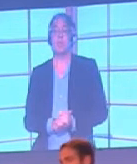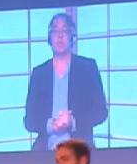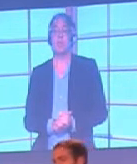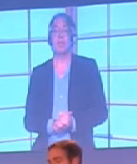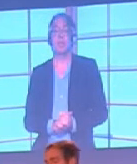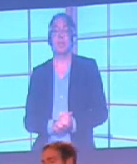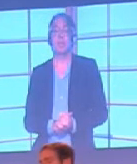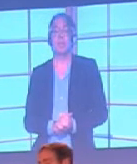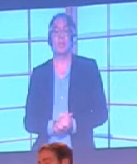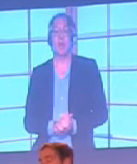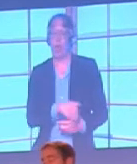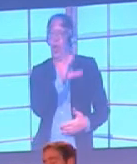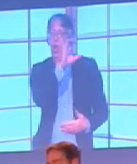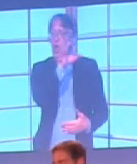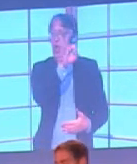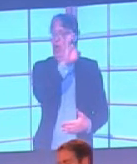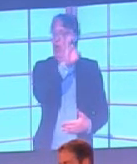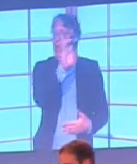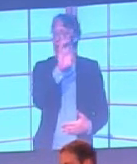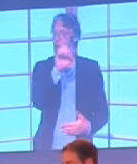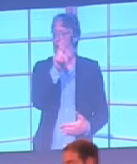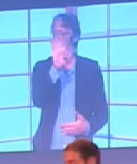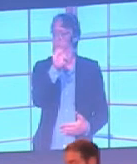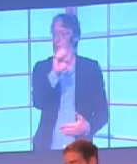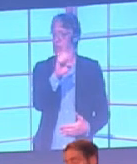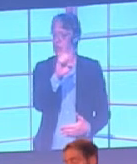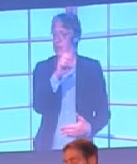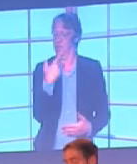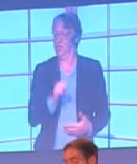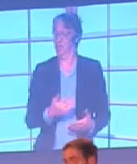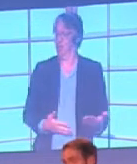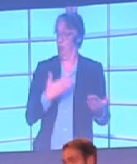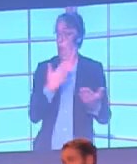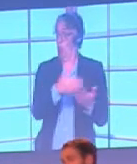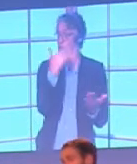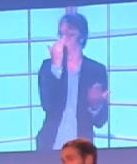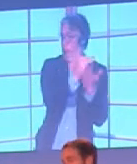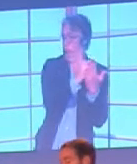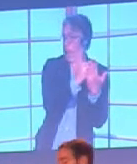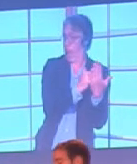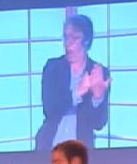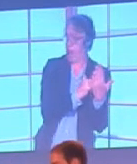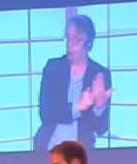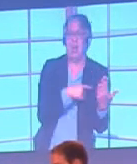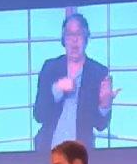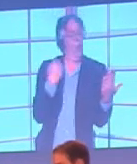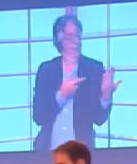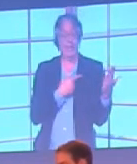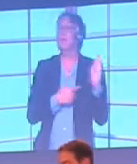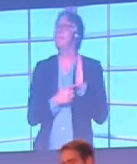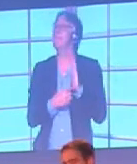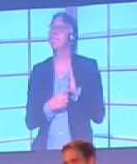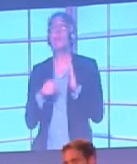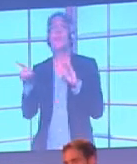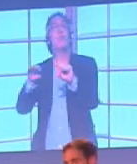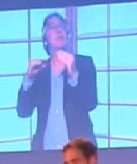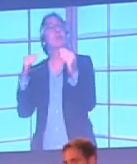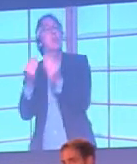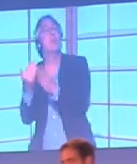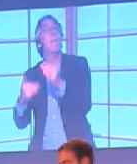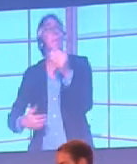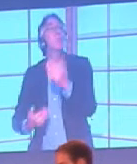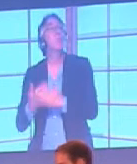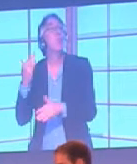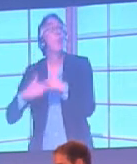to be taken into account when new stadiums were either being built or renovated. And also we're